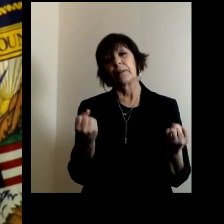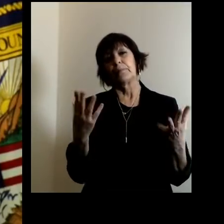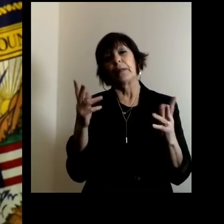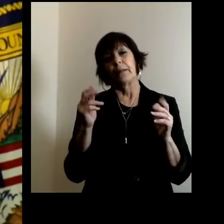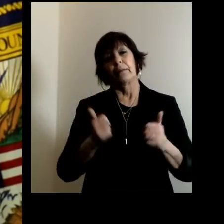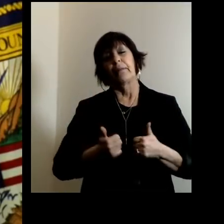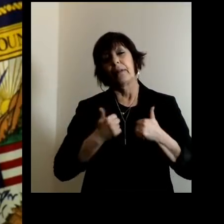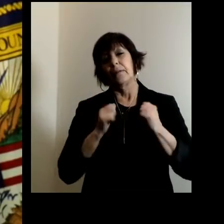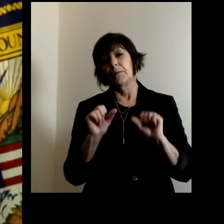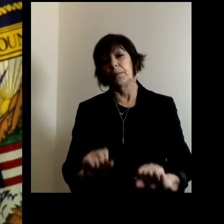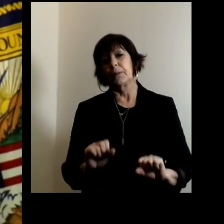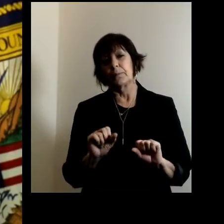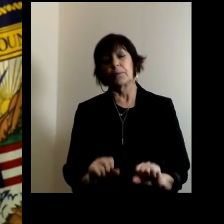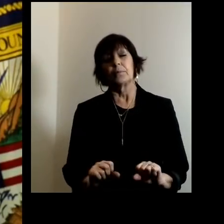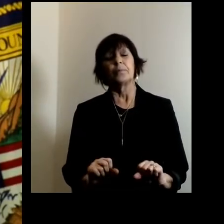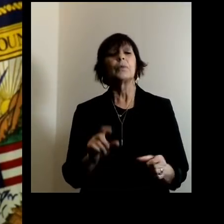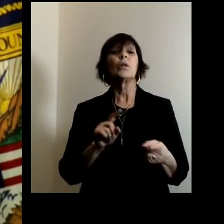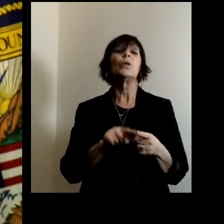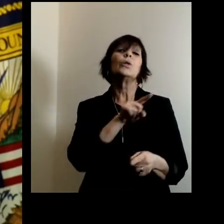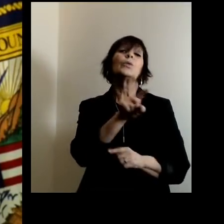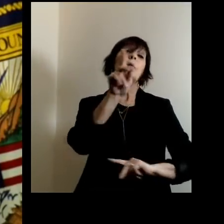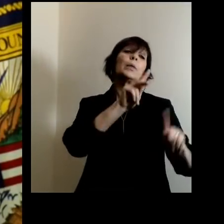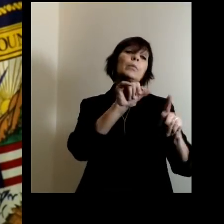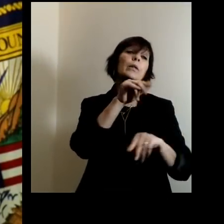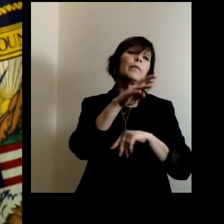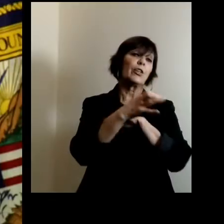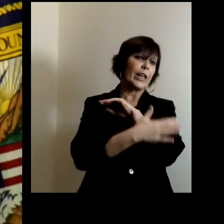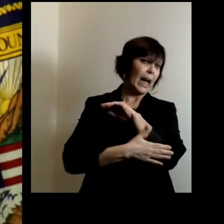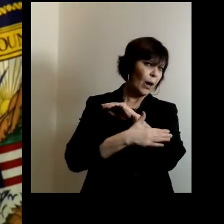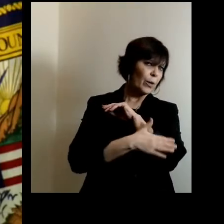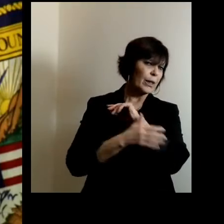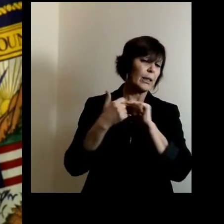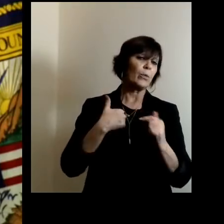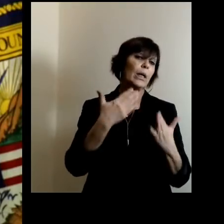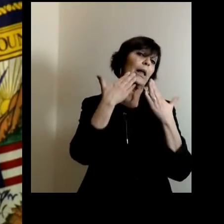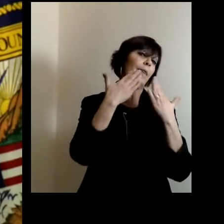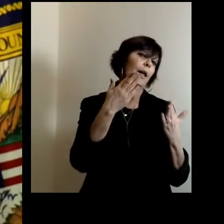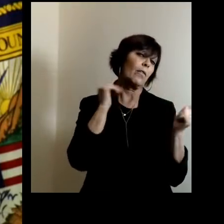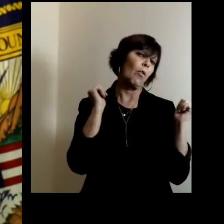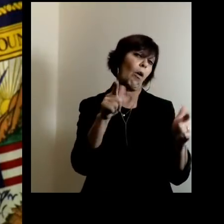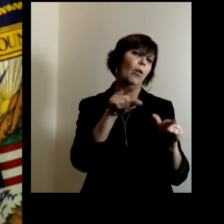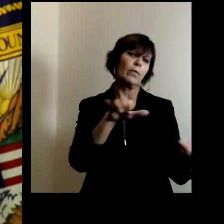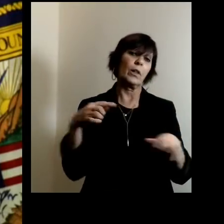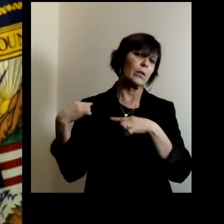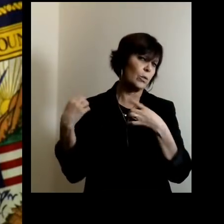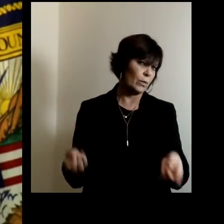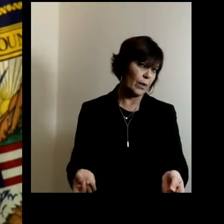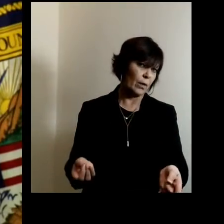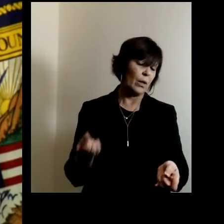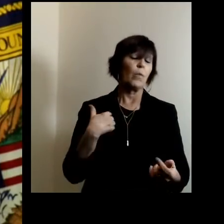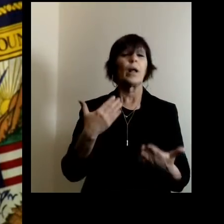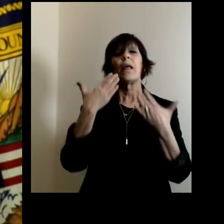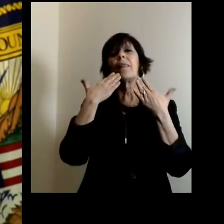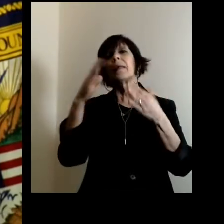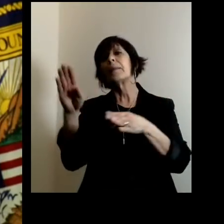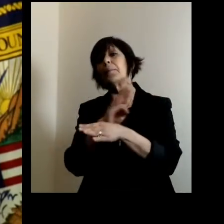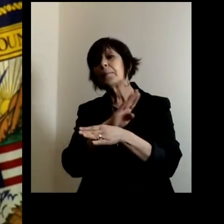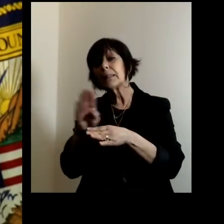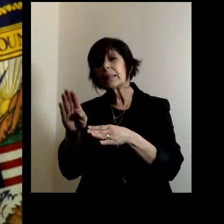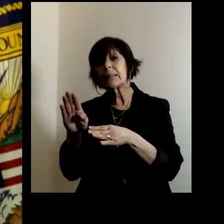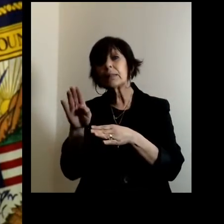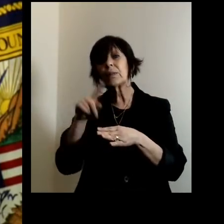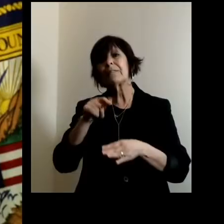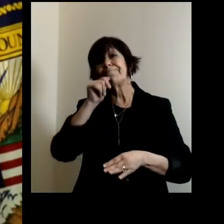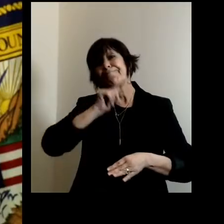possible. So to the people of Erie County, I want to thank you for all that you've done so far. I want to thank the businesses who've had to